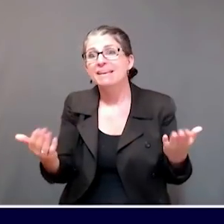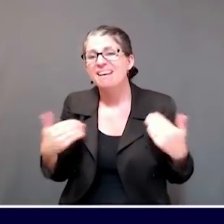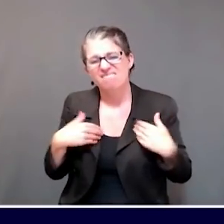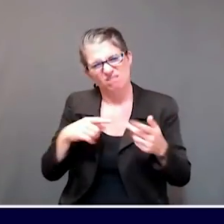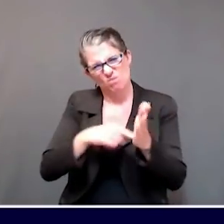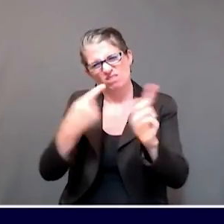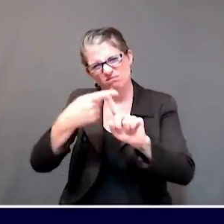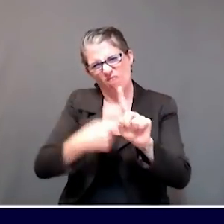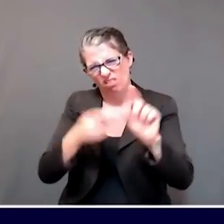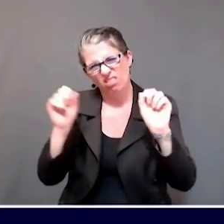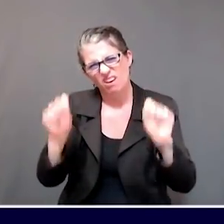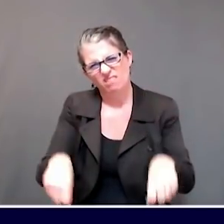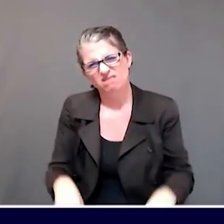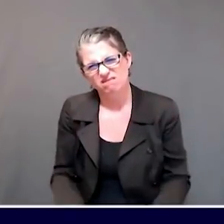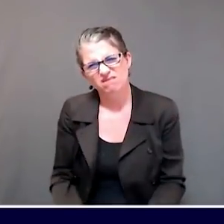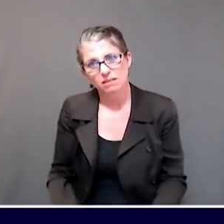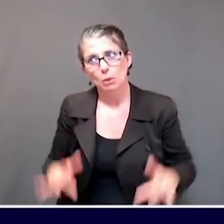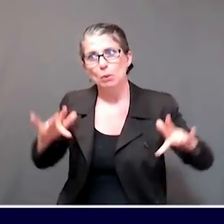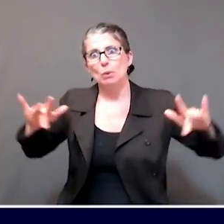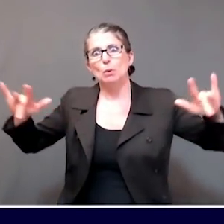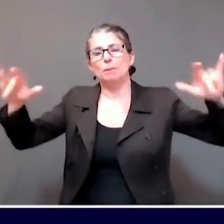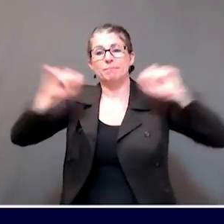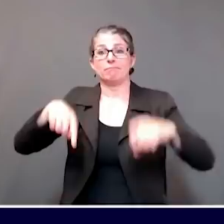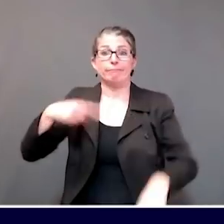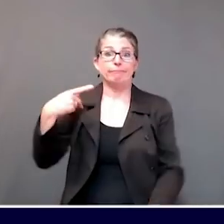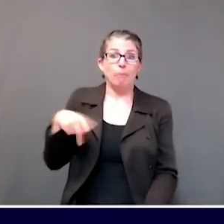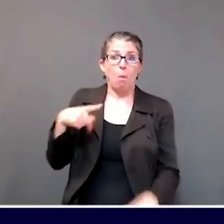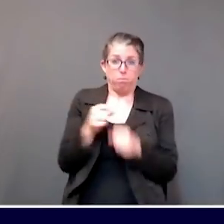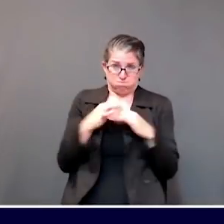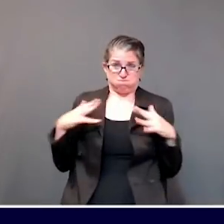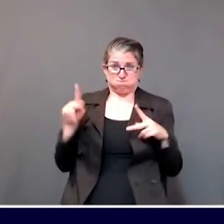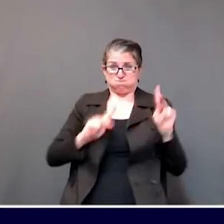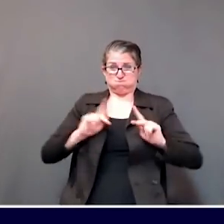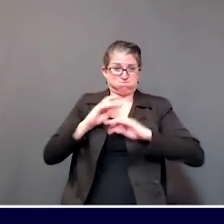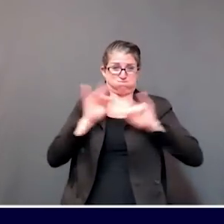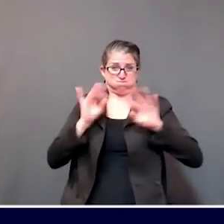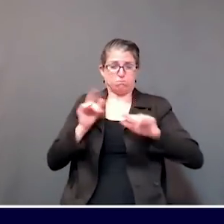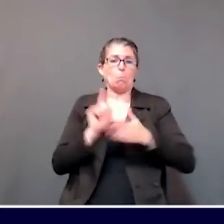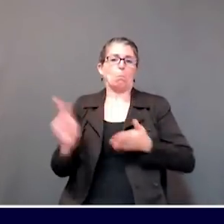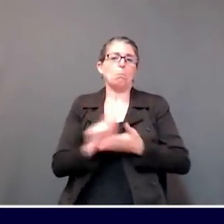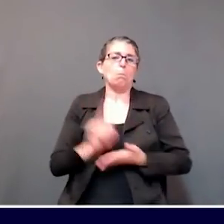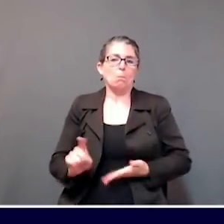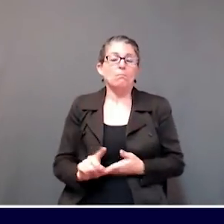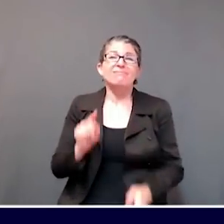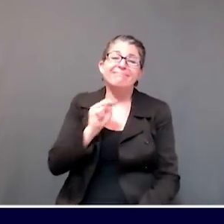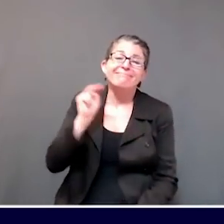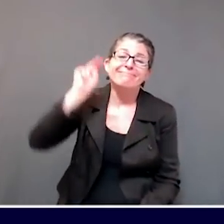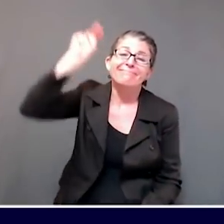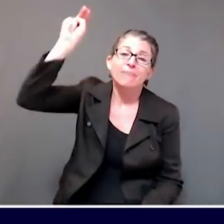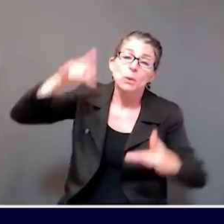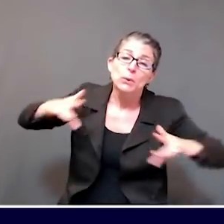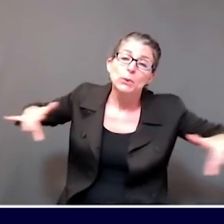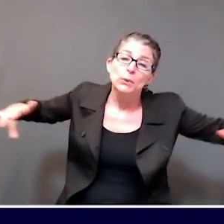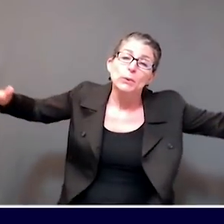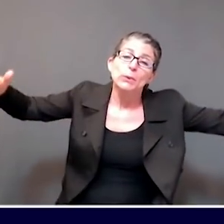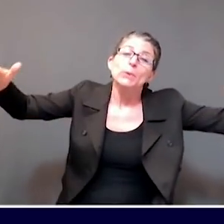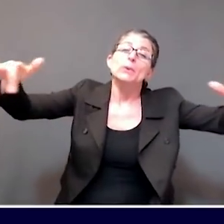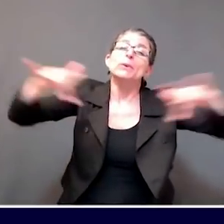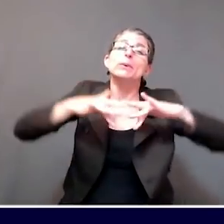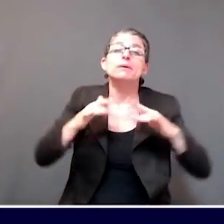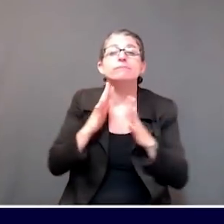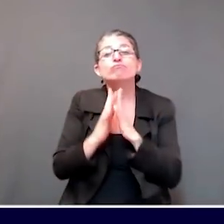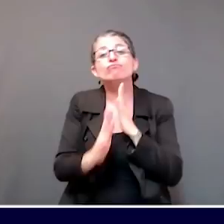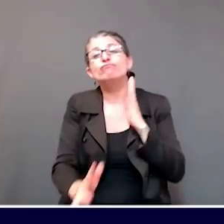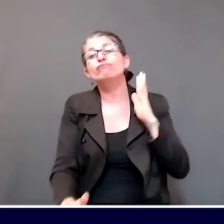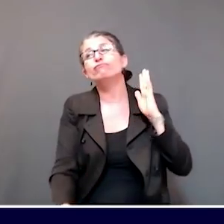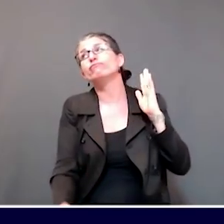It depends on what the nature of the contact you have with individuals outside of your job are, as well as the background rate of COVID-19 in